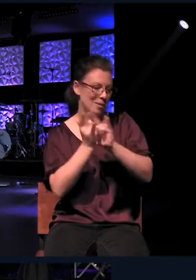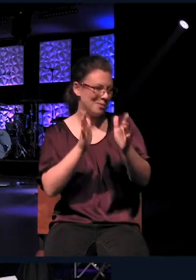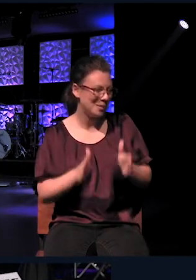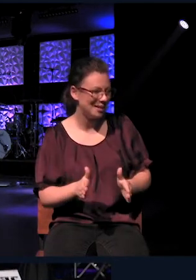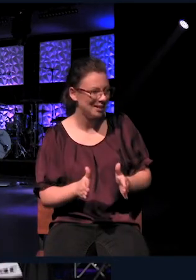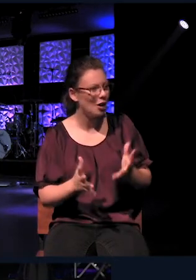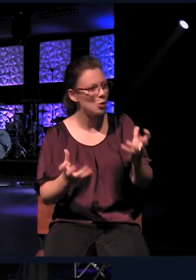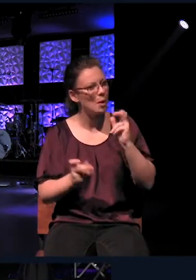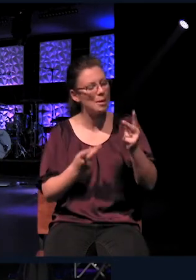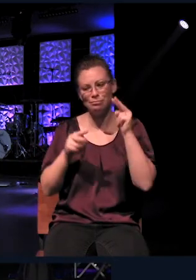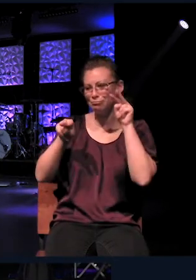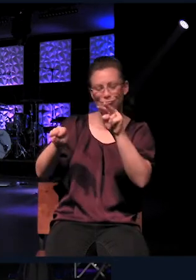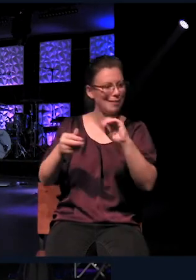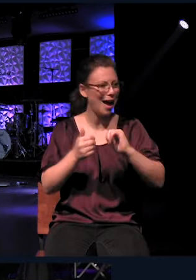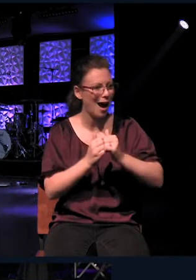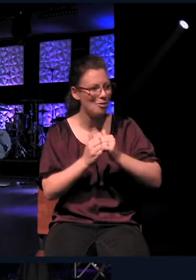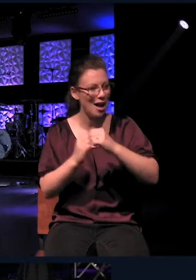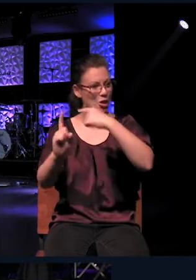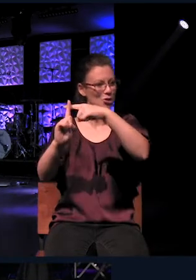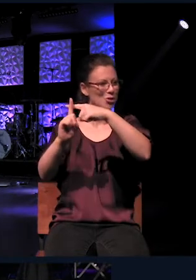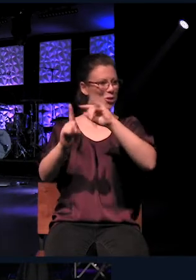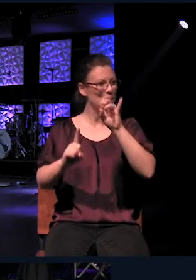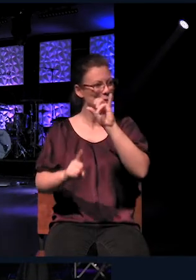But unfortunately, because of